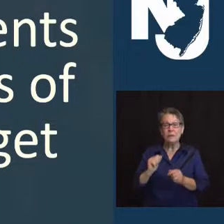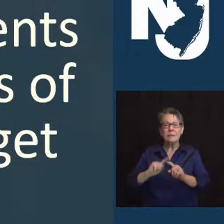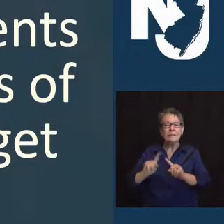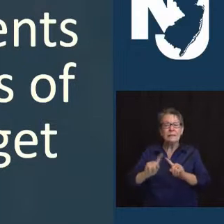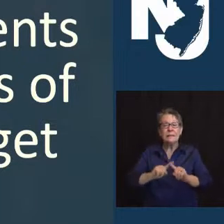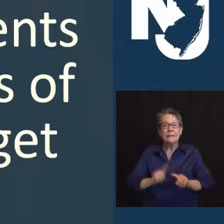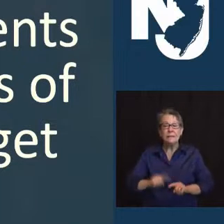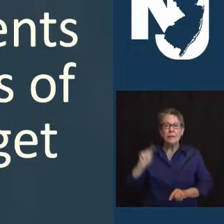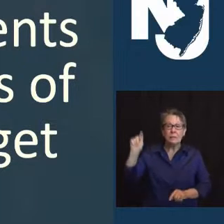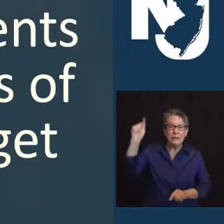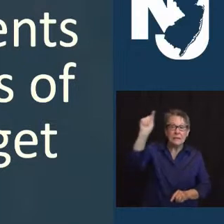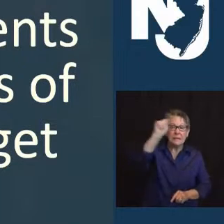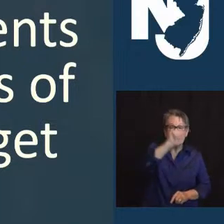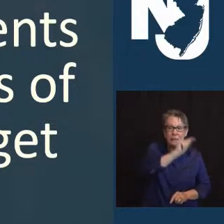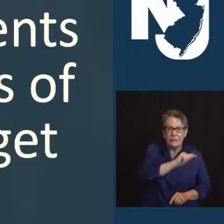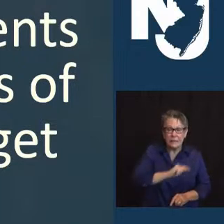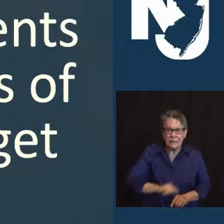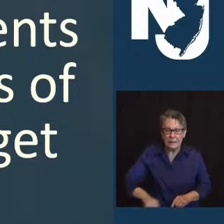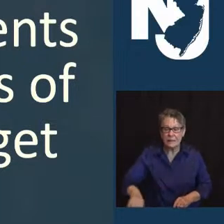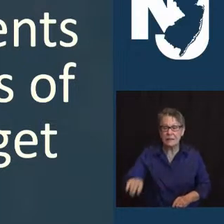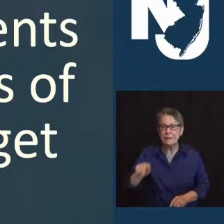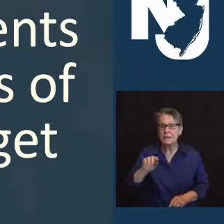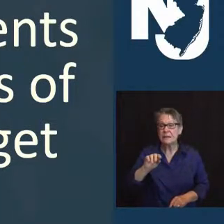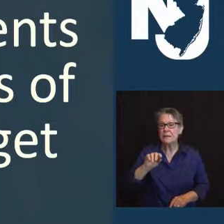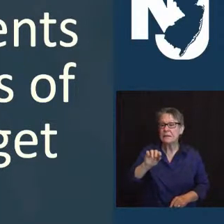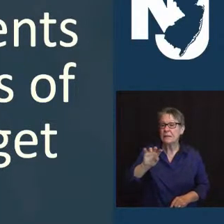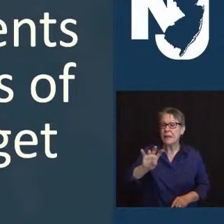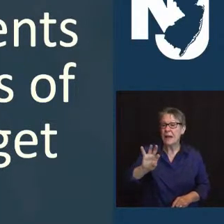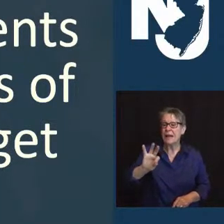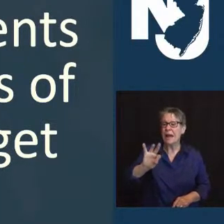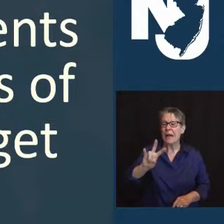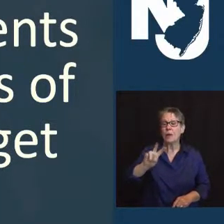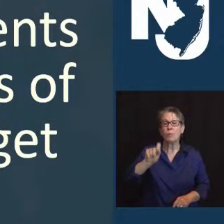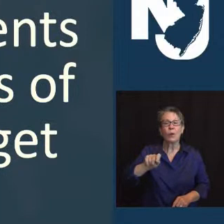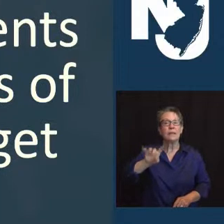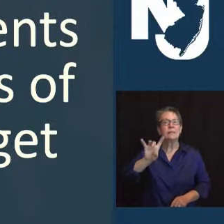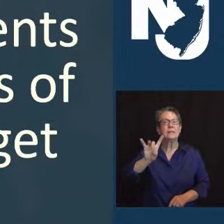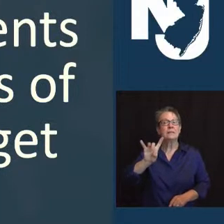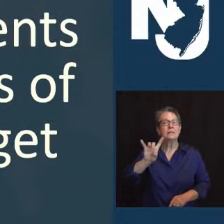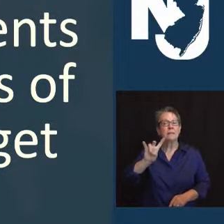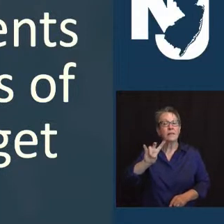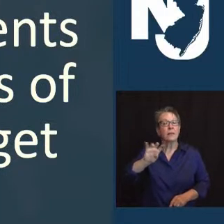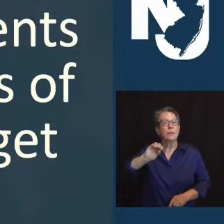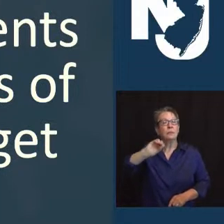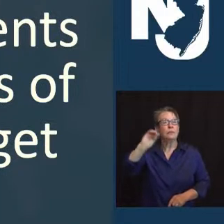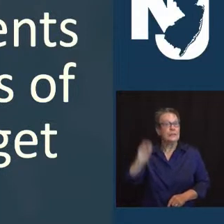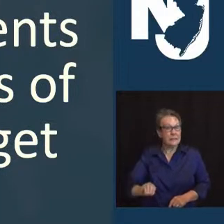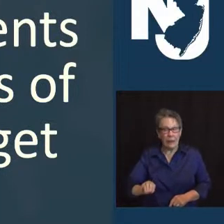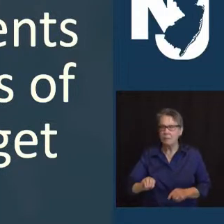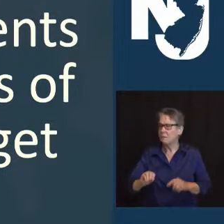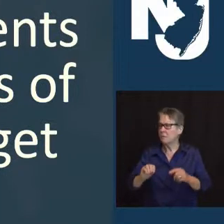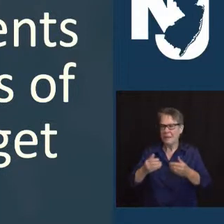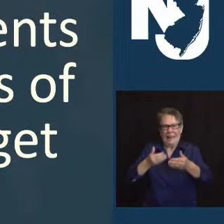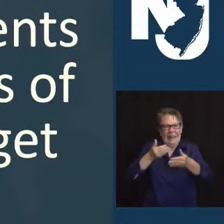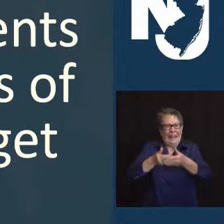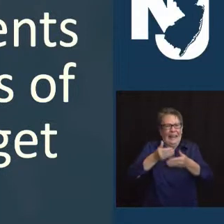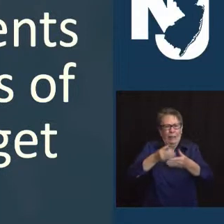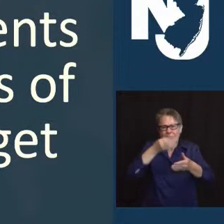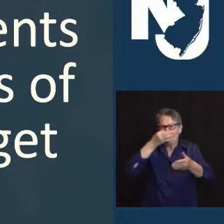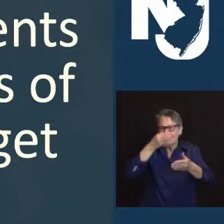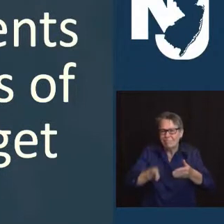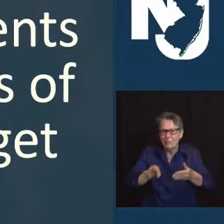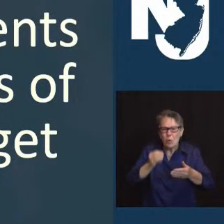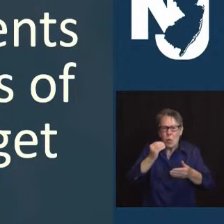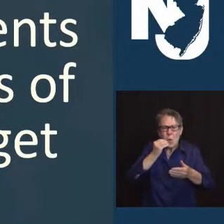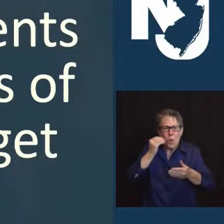98.7% of all New Jersey residents live within 5 miles of where they can be vaccinated. I got asked the governor last week, I